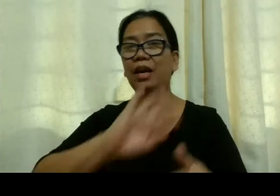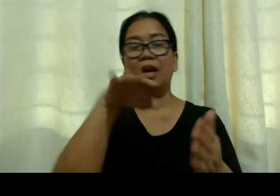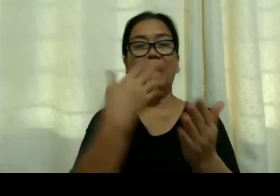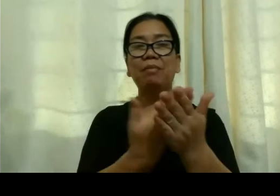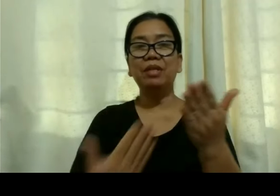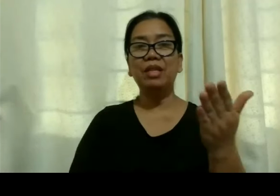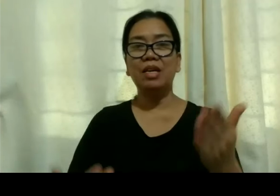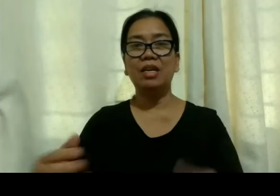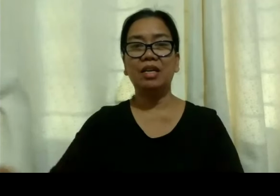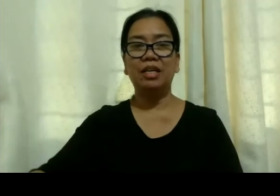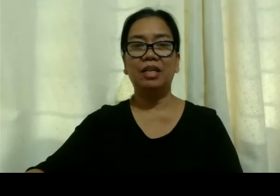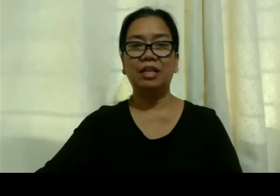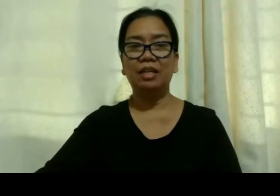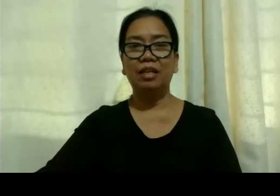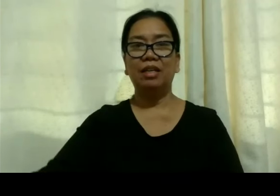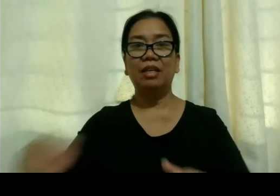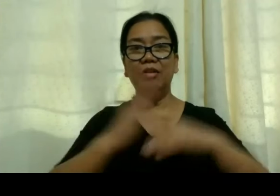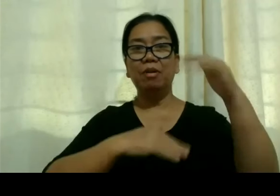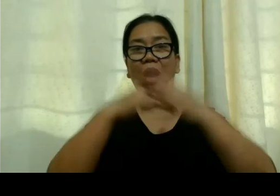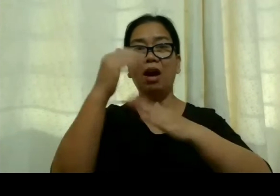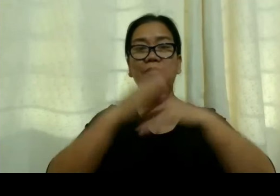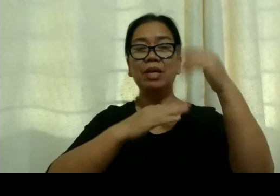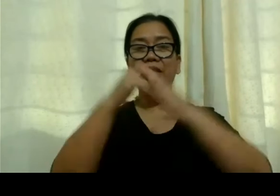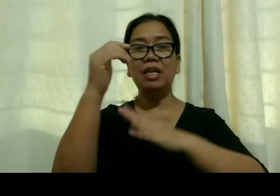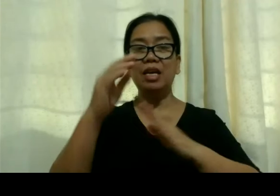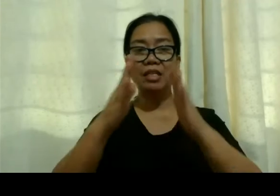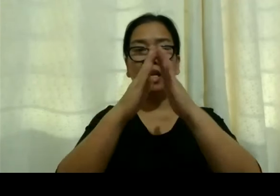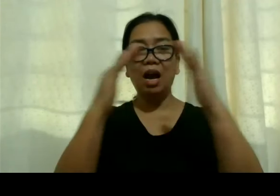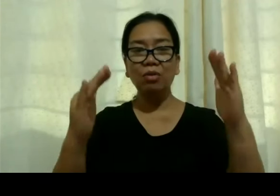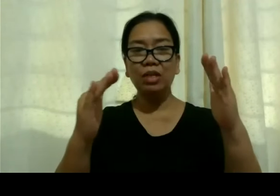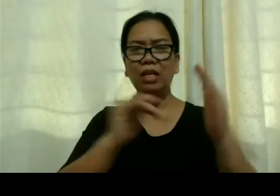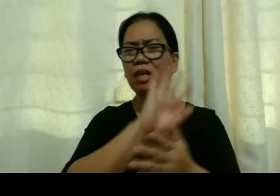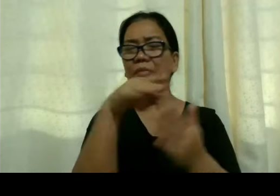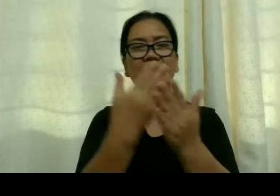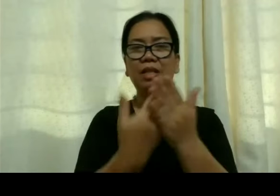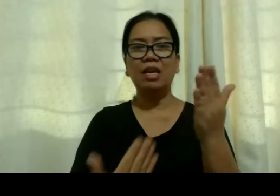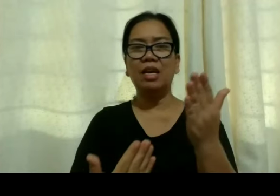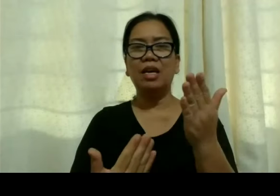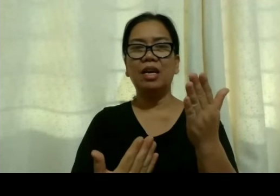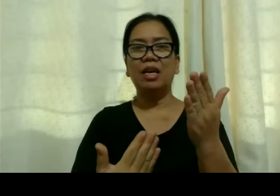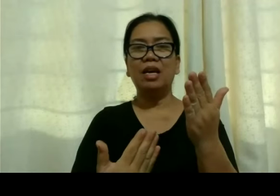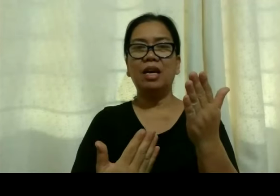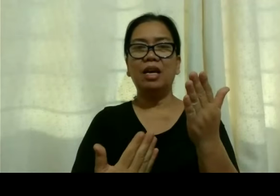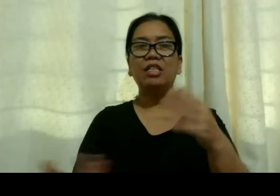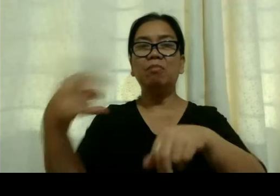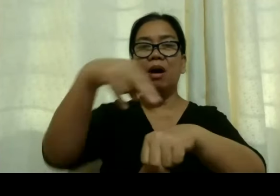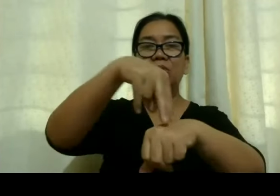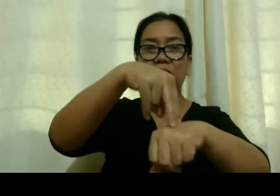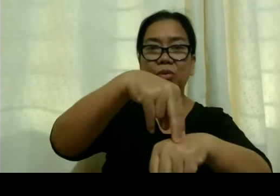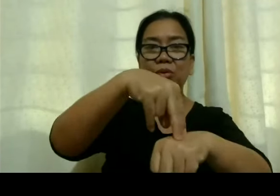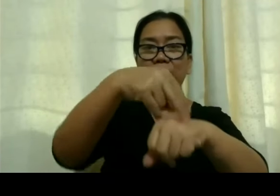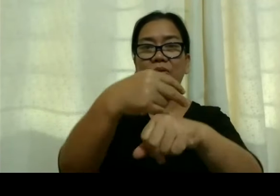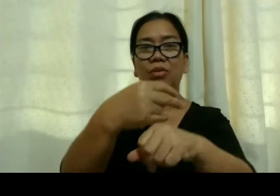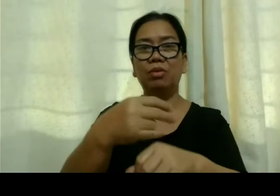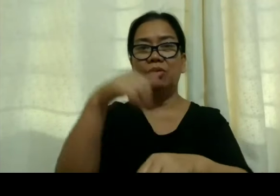See? Everything, the buildings, the houses, everything is